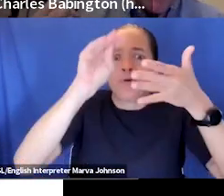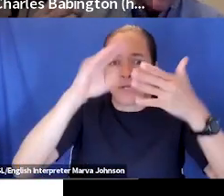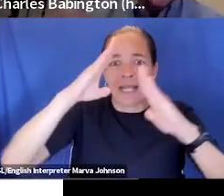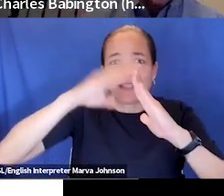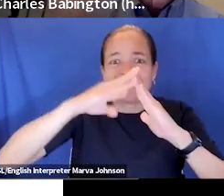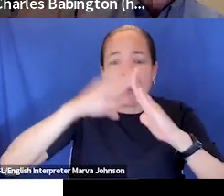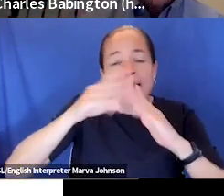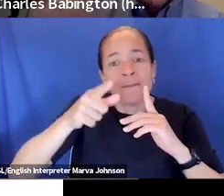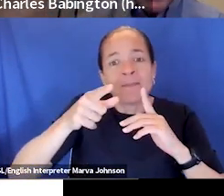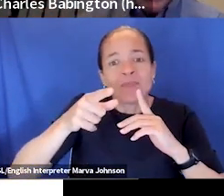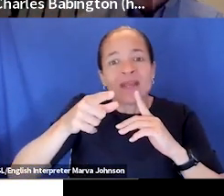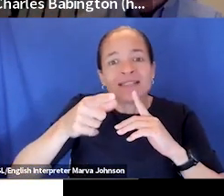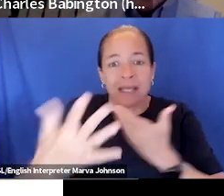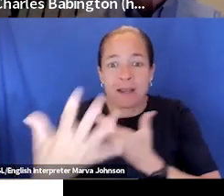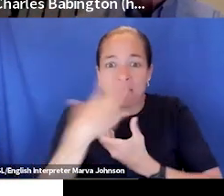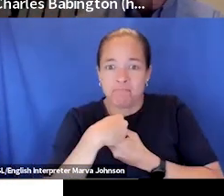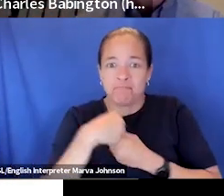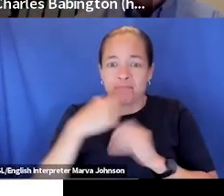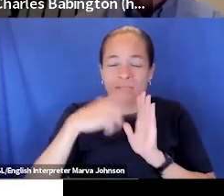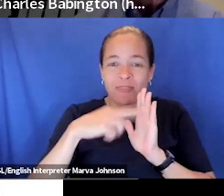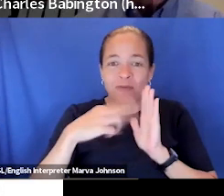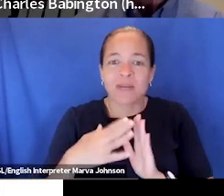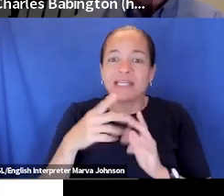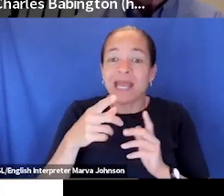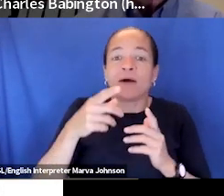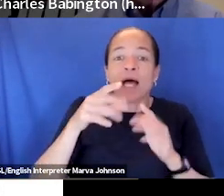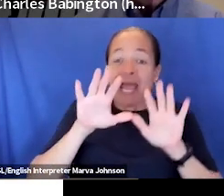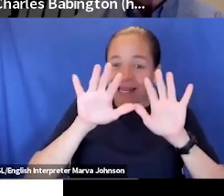engage that reader. And you can put the details and the quotes and other things later.